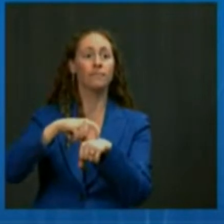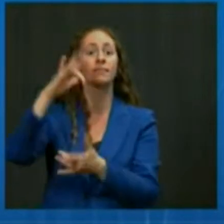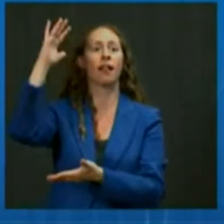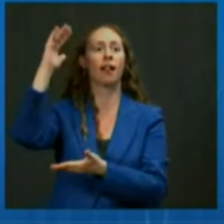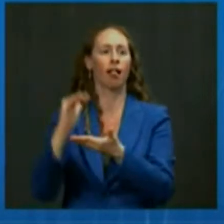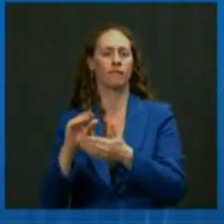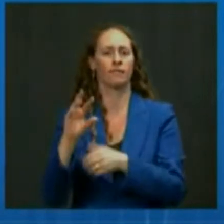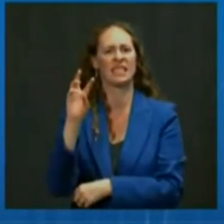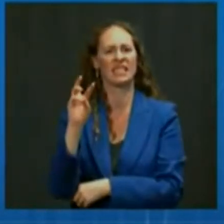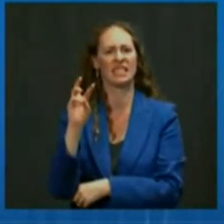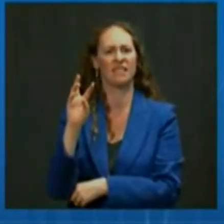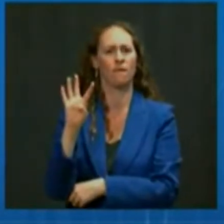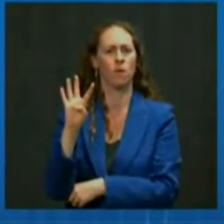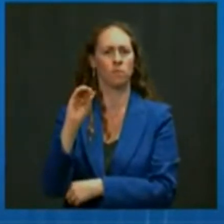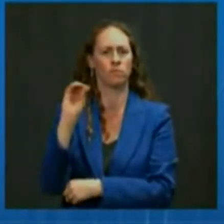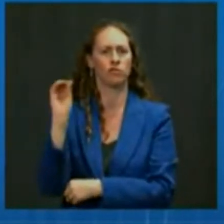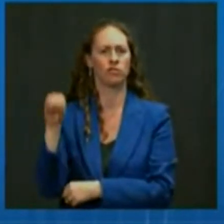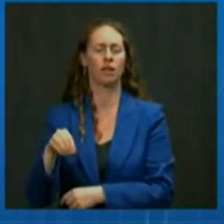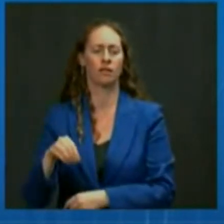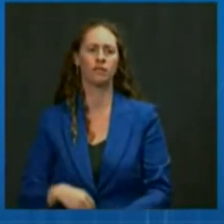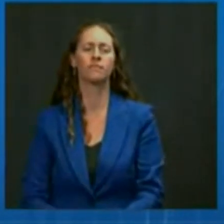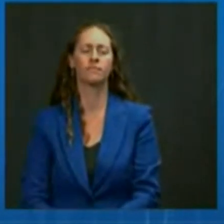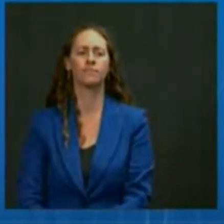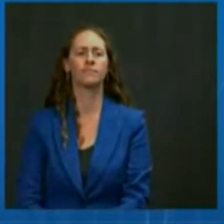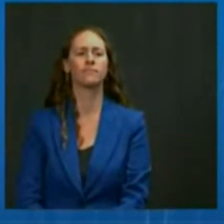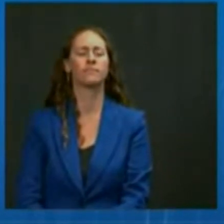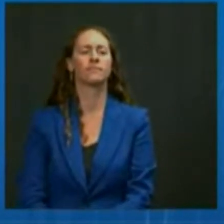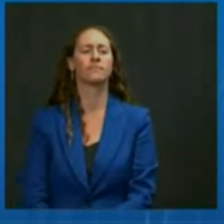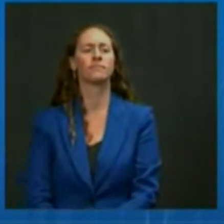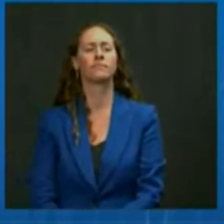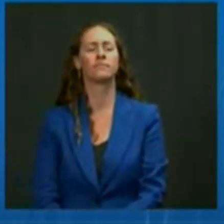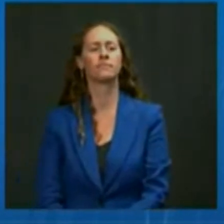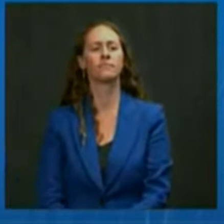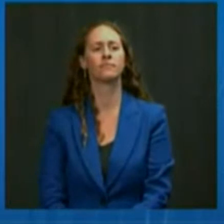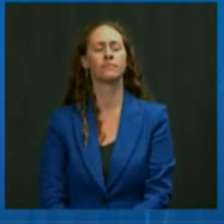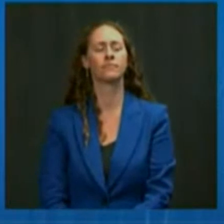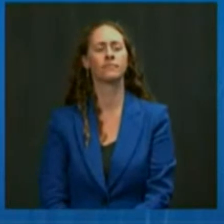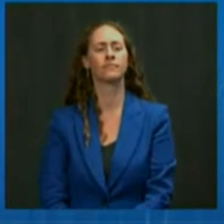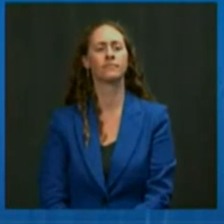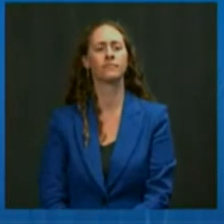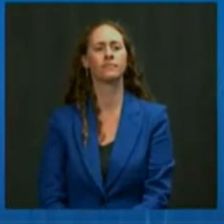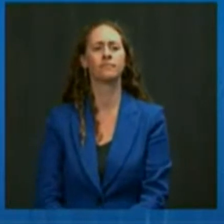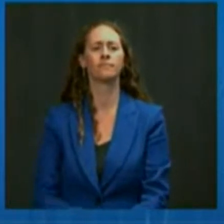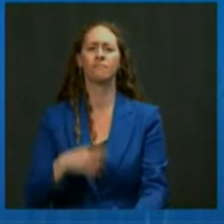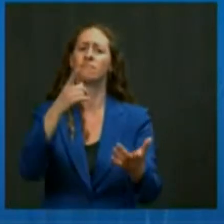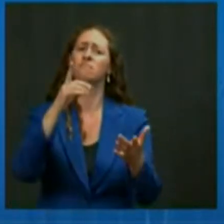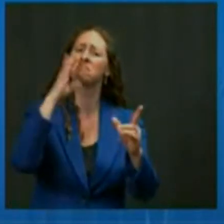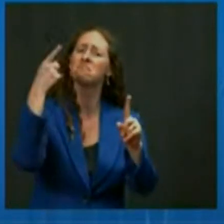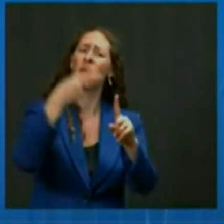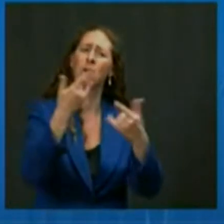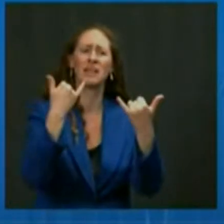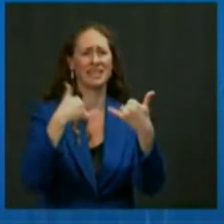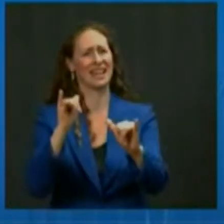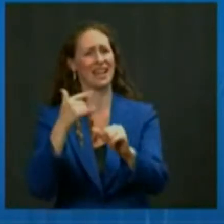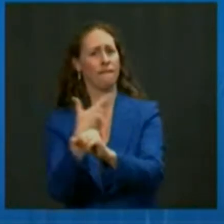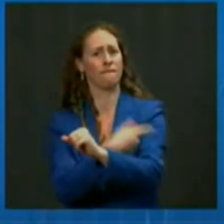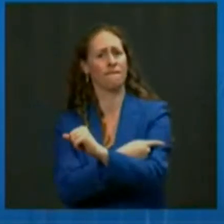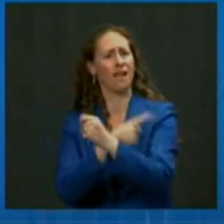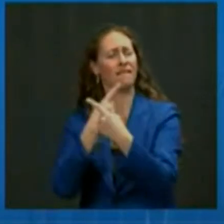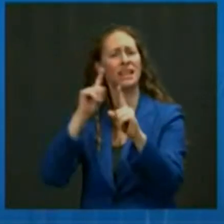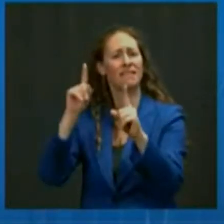show difference over time, which suggests effectiveness is also decreased against Delta, independent of when you were